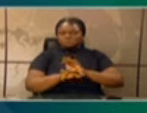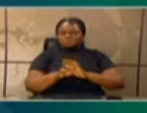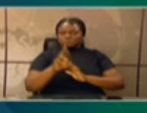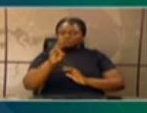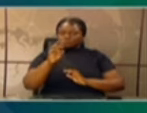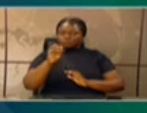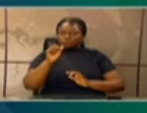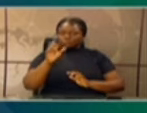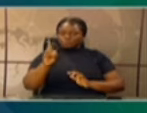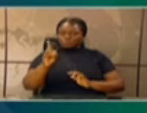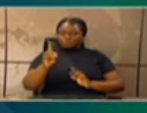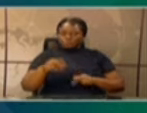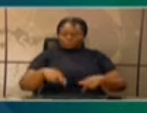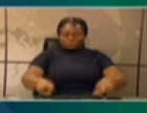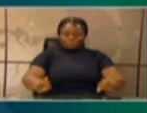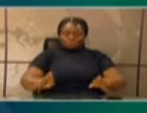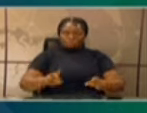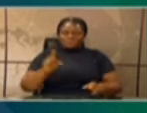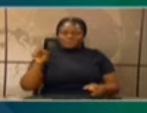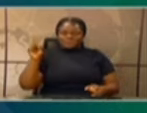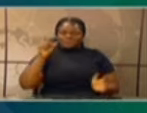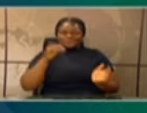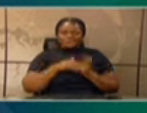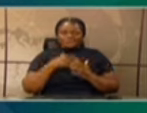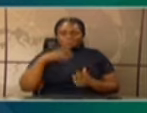A count, 100,000.